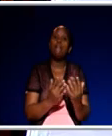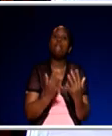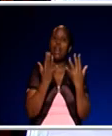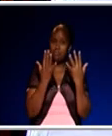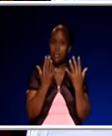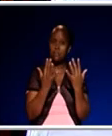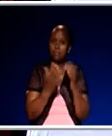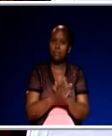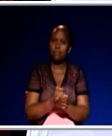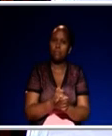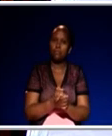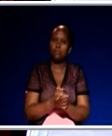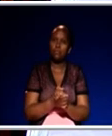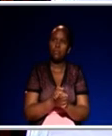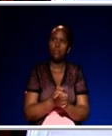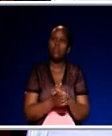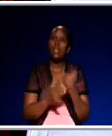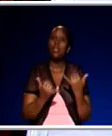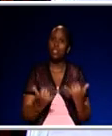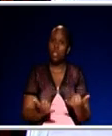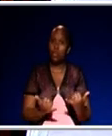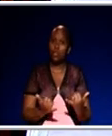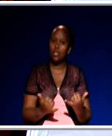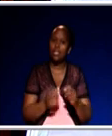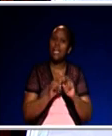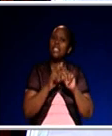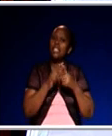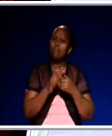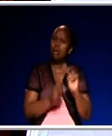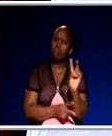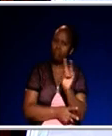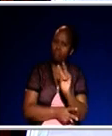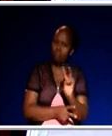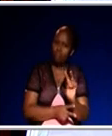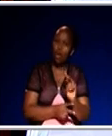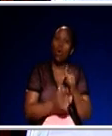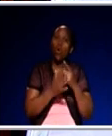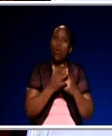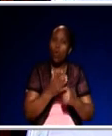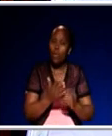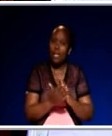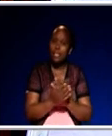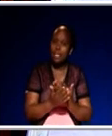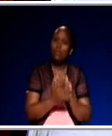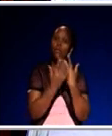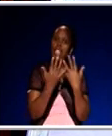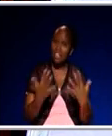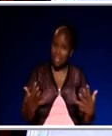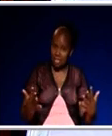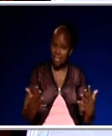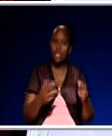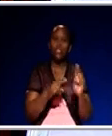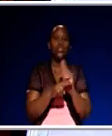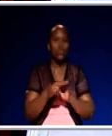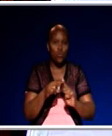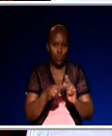flames. And now, let's start by looking at what are some of the apparatus